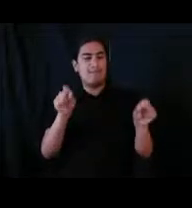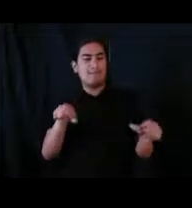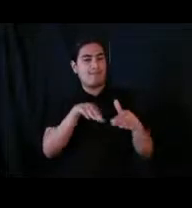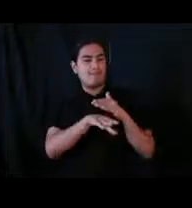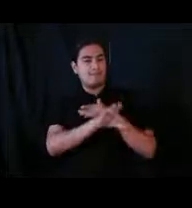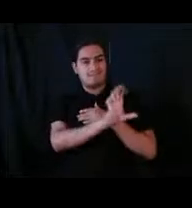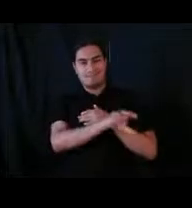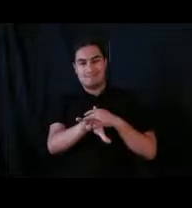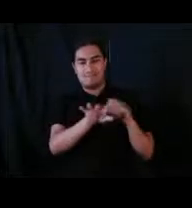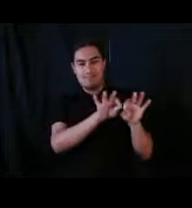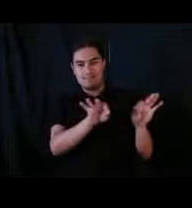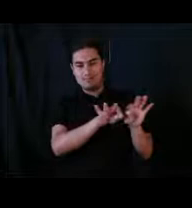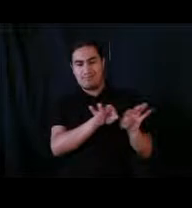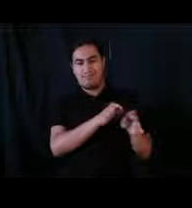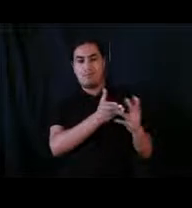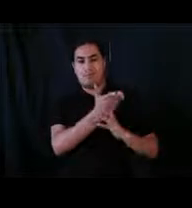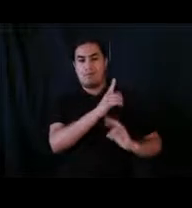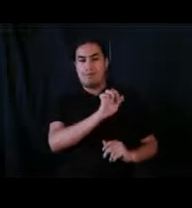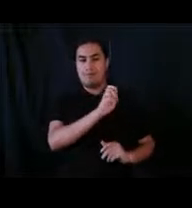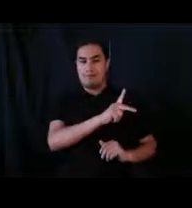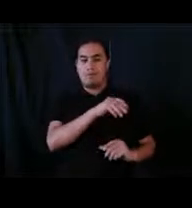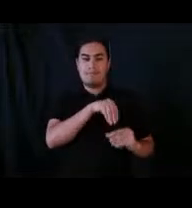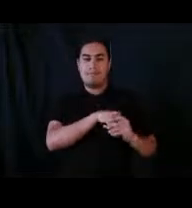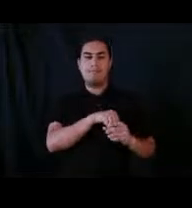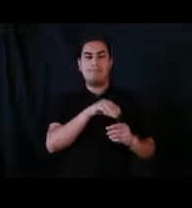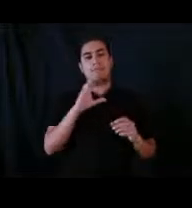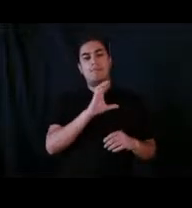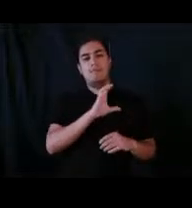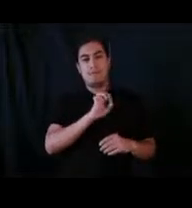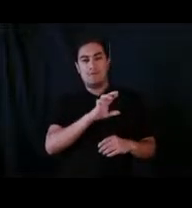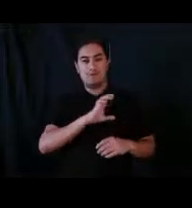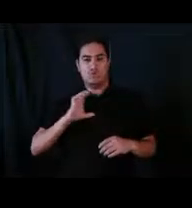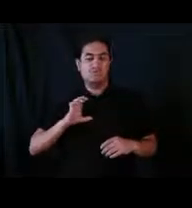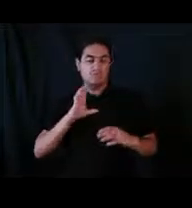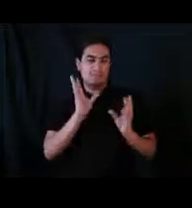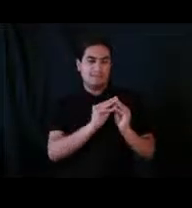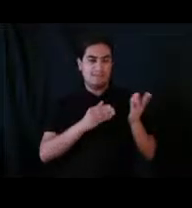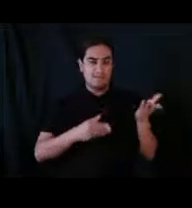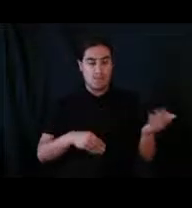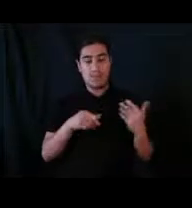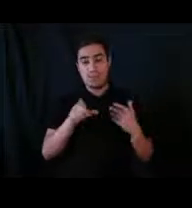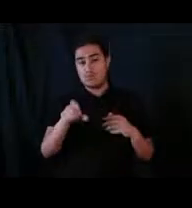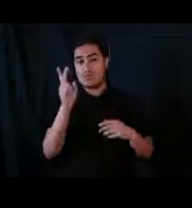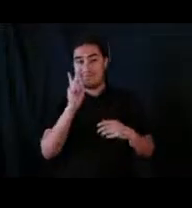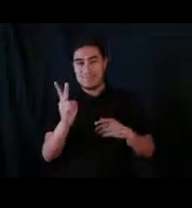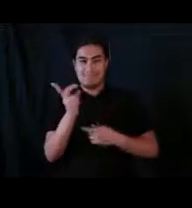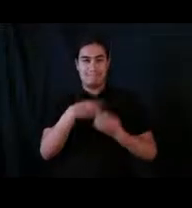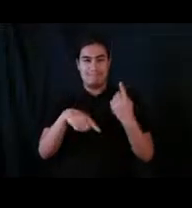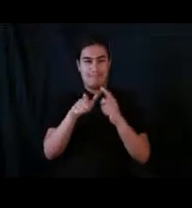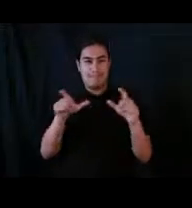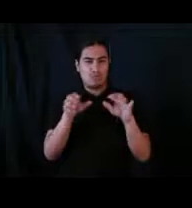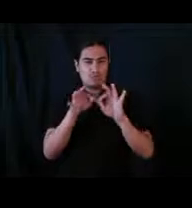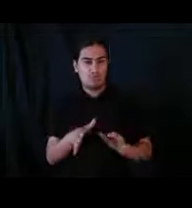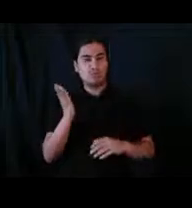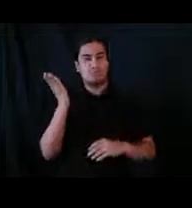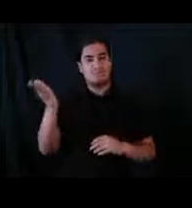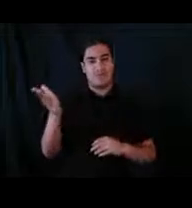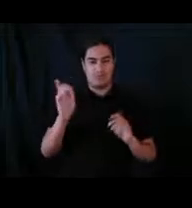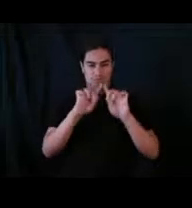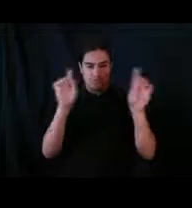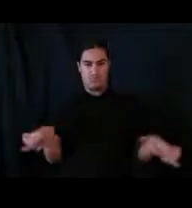caption services through links found on the commission meetings page on our website and you should see the american sign language translator on your